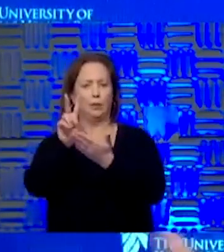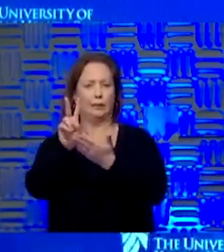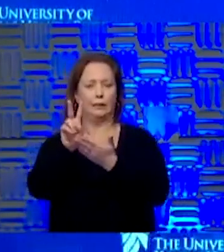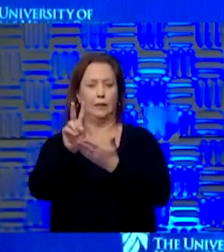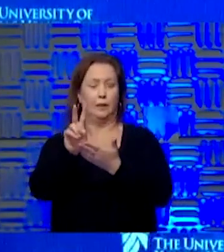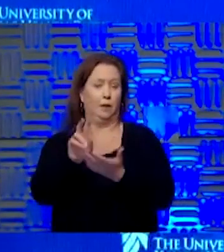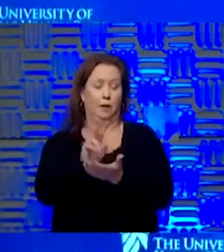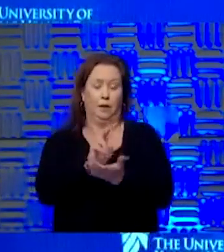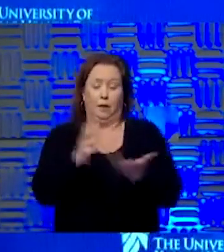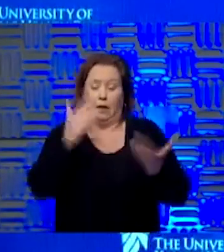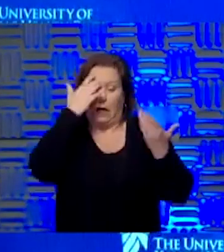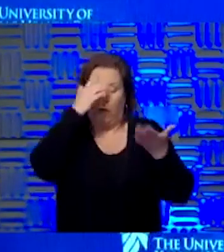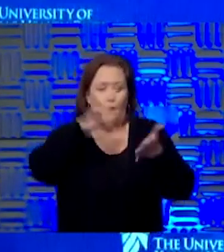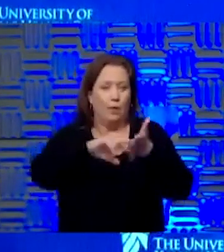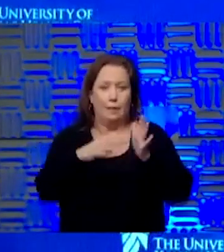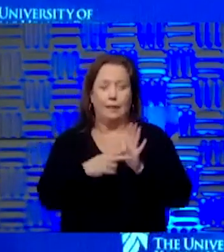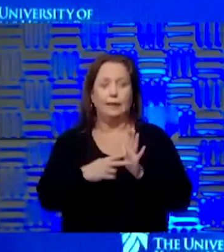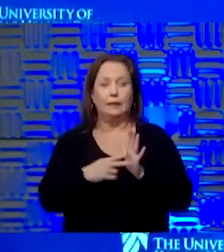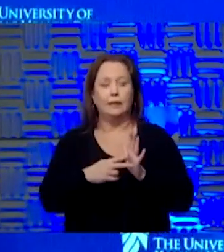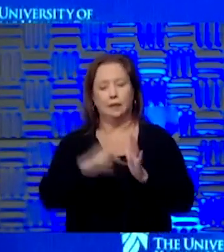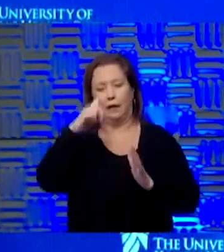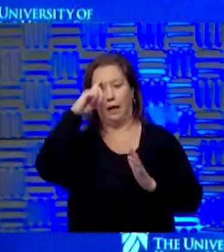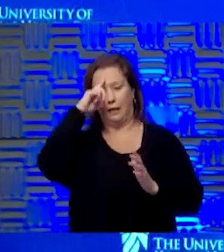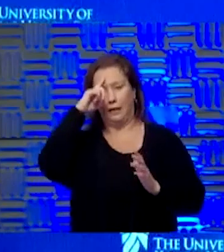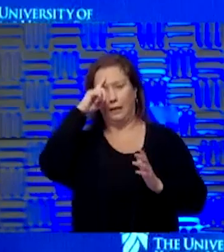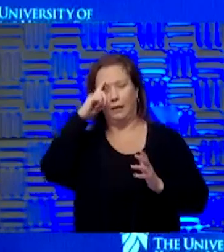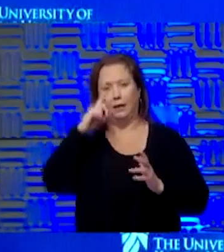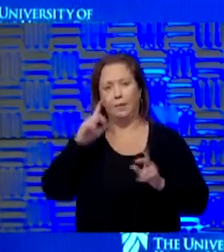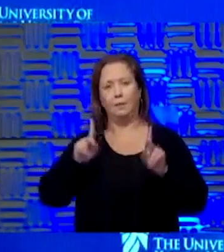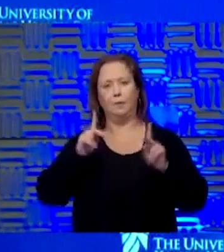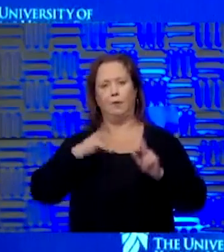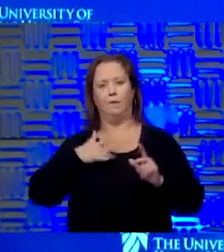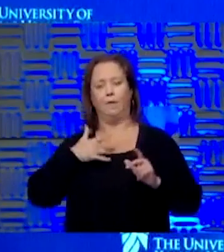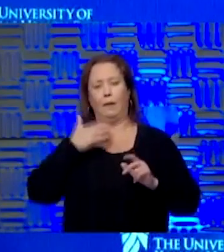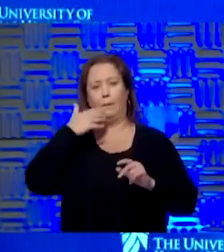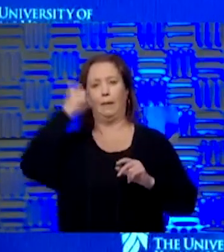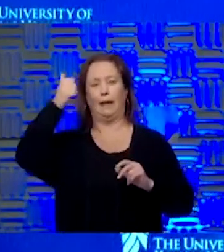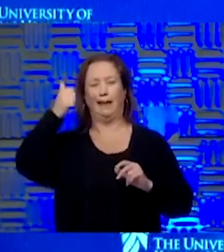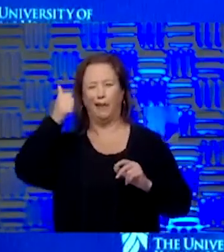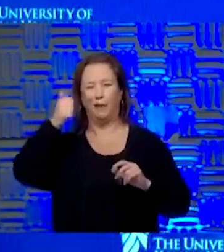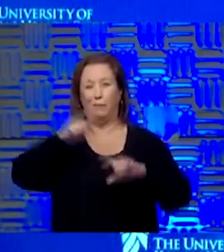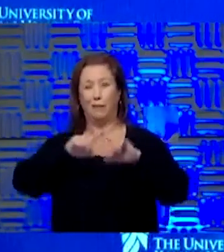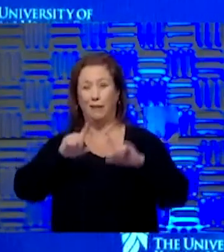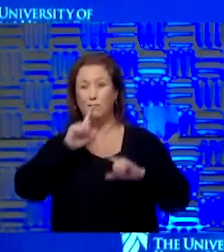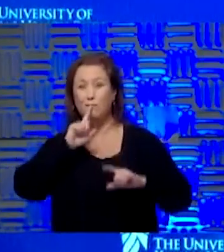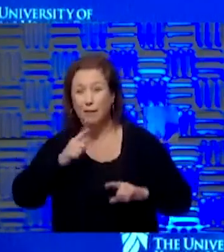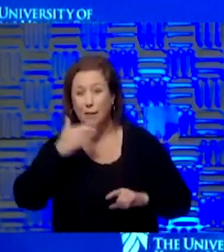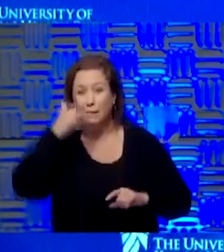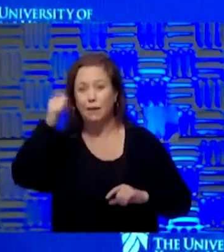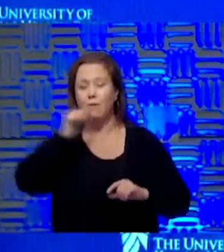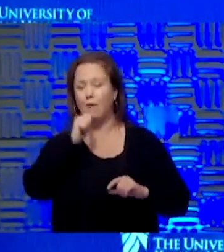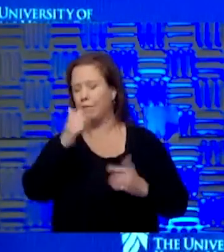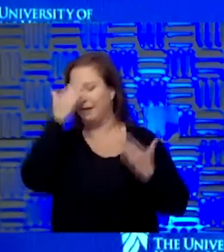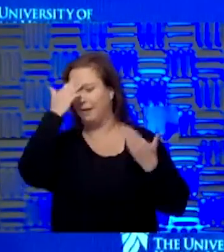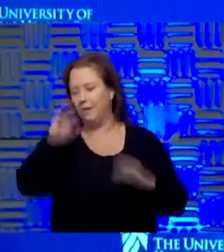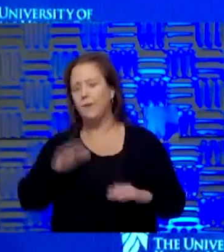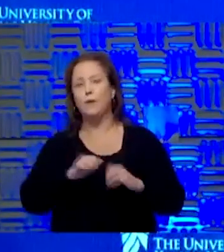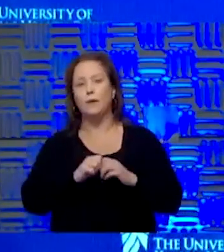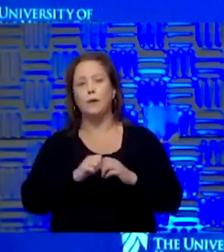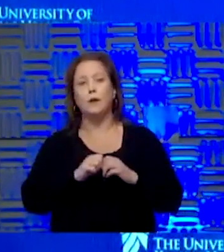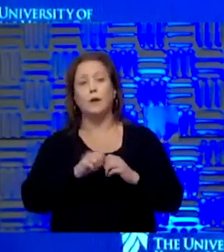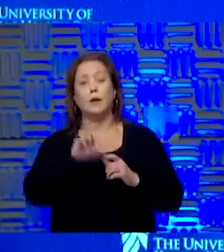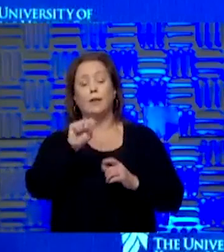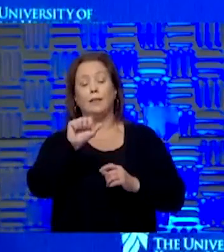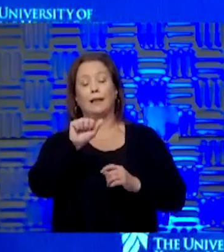know what it means. And I think it may make folks feel better, but I don't know if it's really better or not. So I think if we get